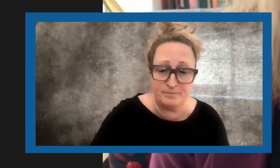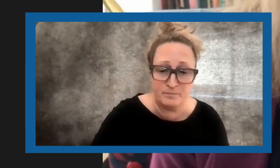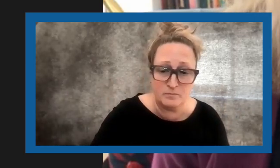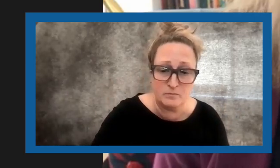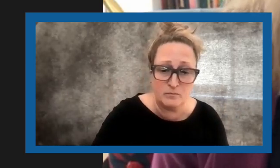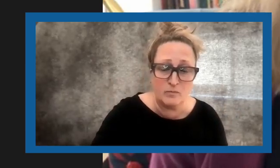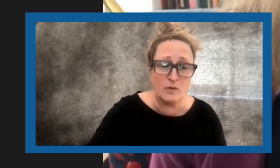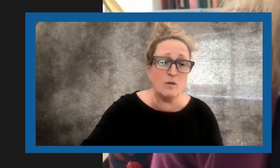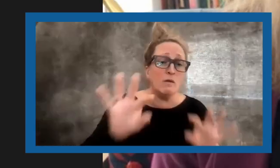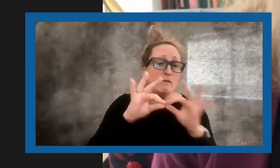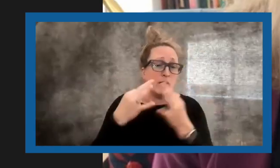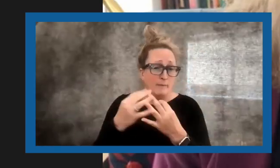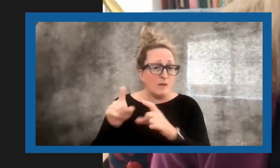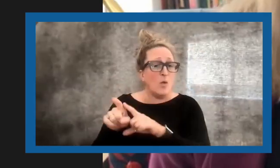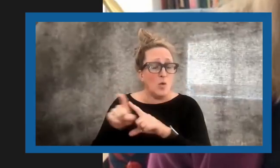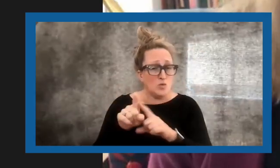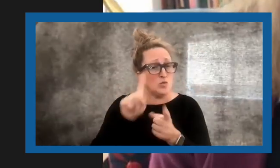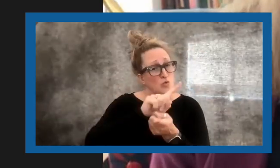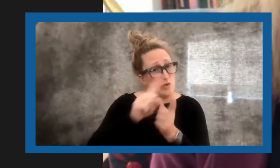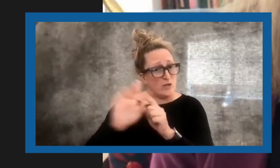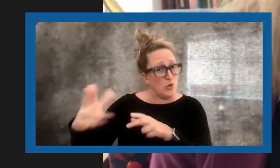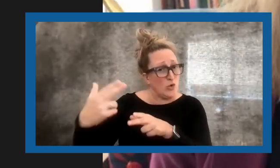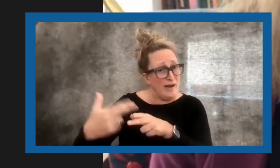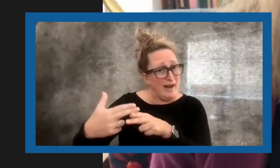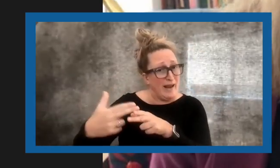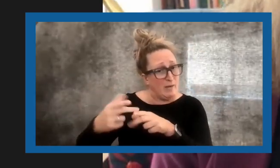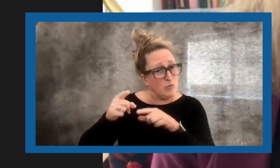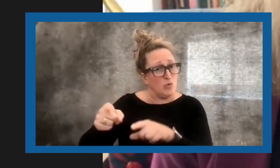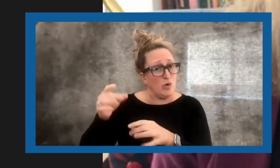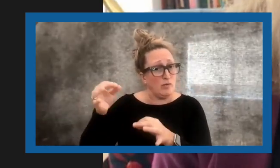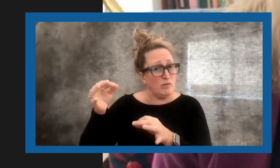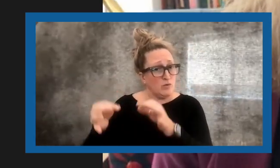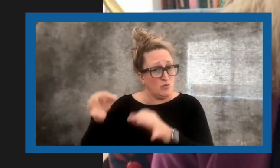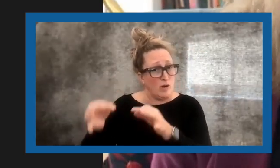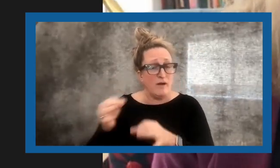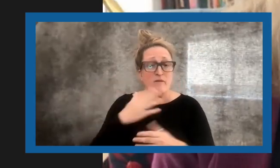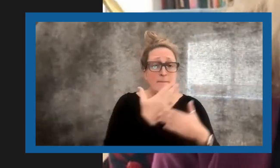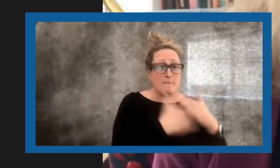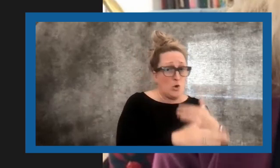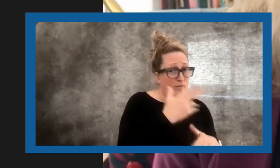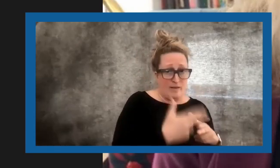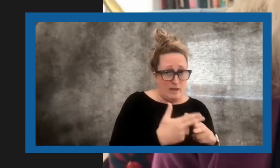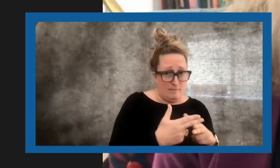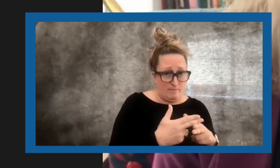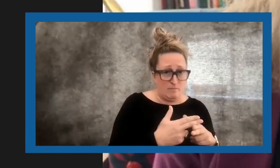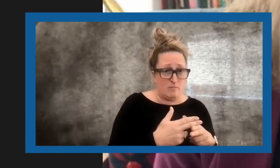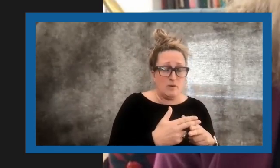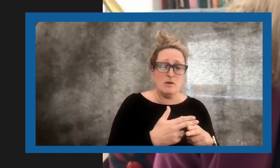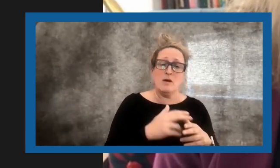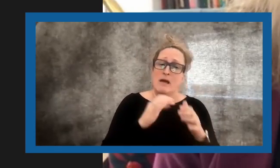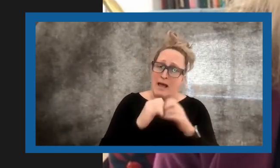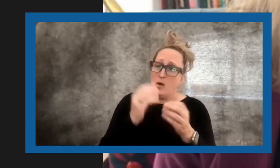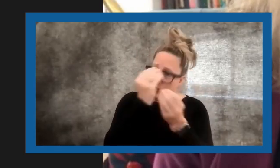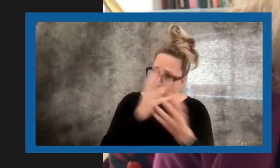The family also changed her name in the course of the trial from her birth name as a way to let